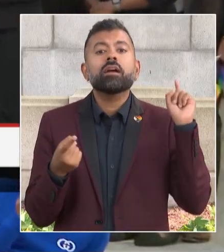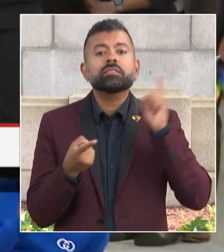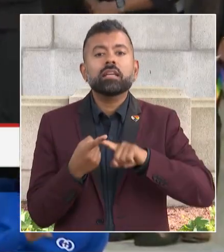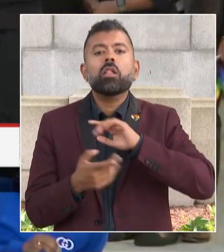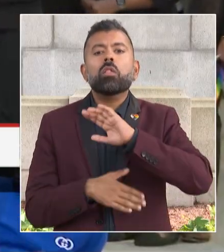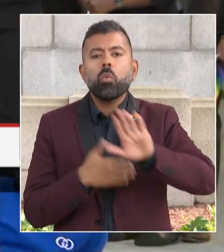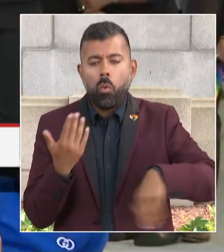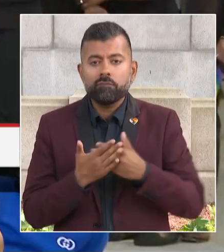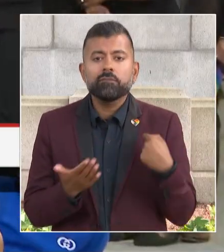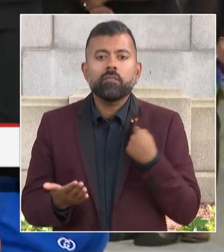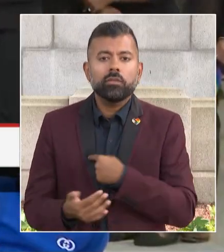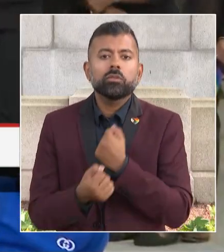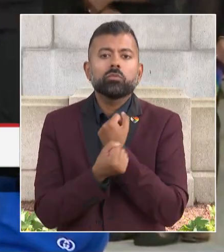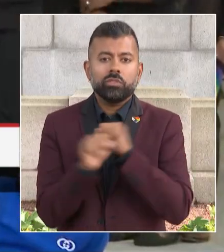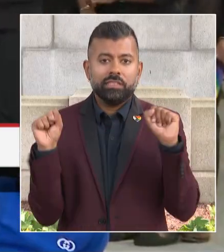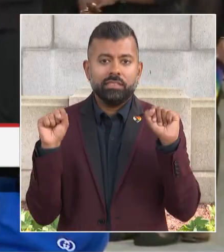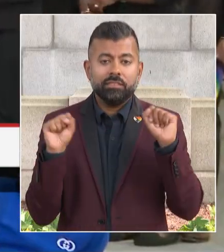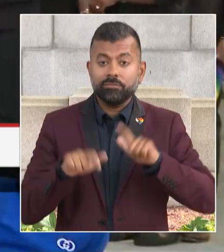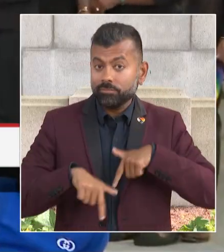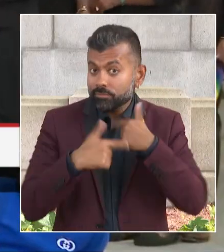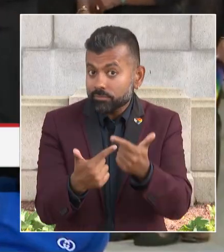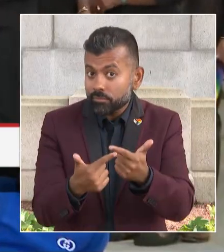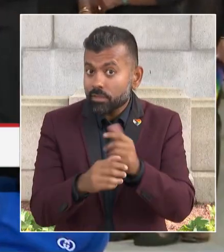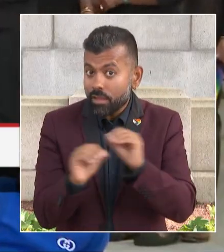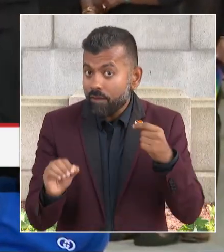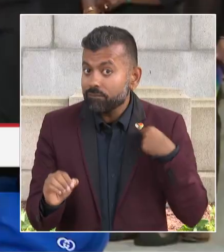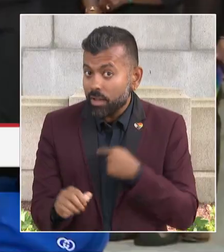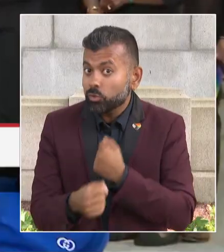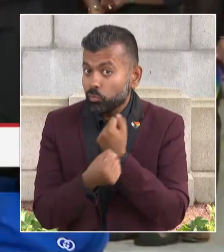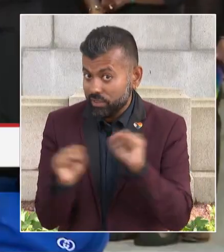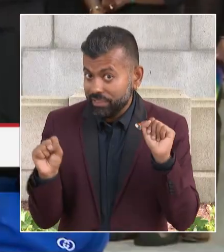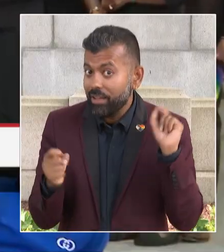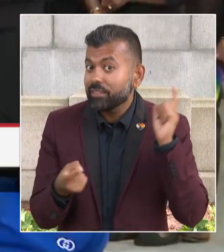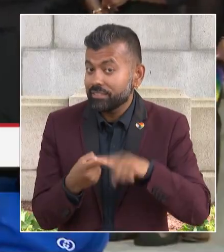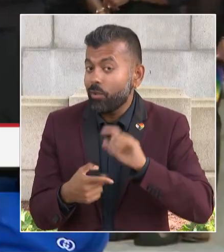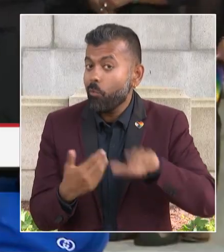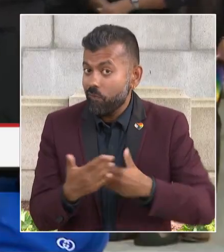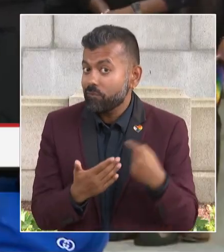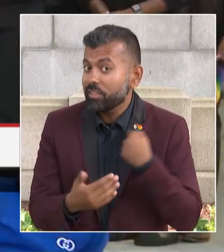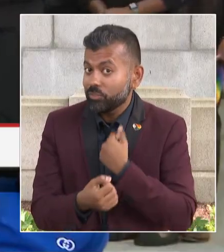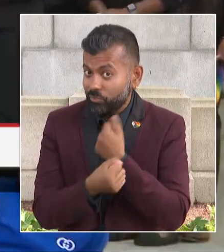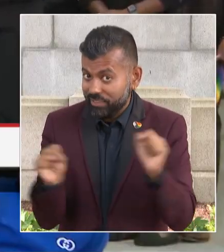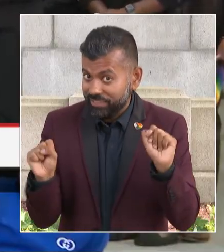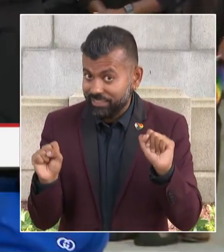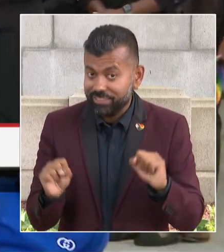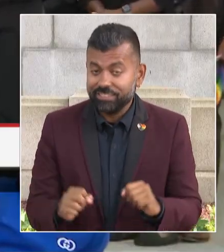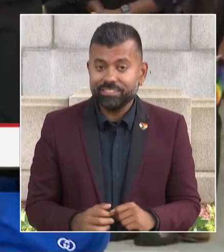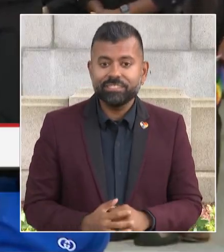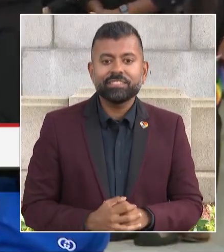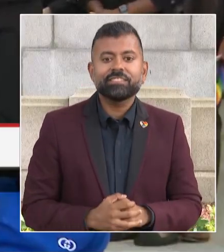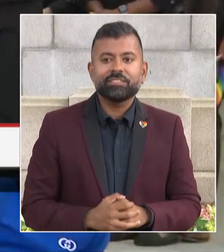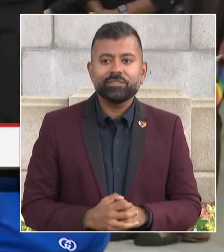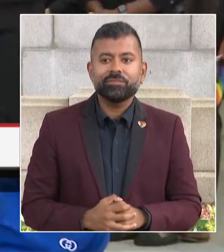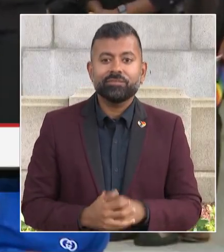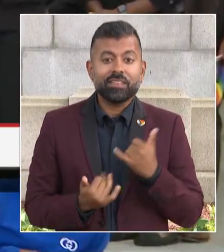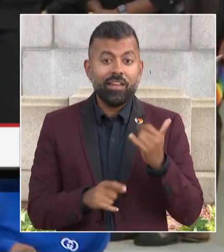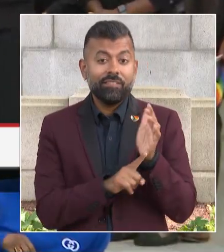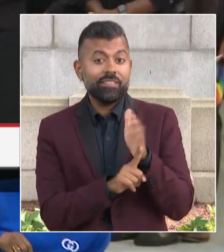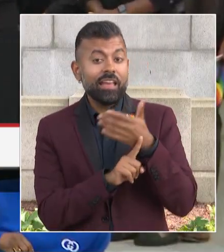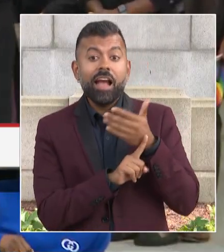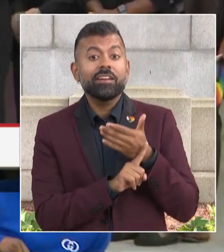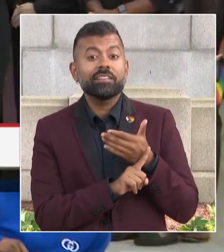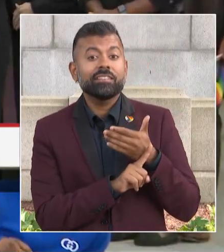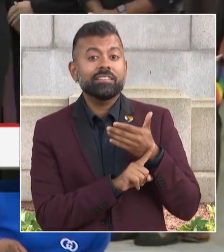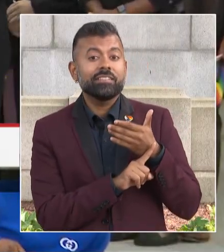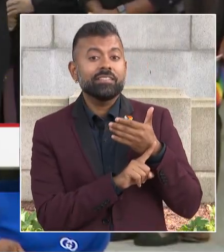us are free. Until we're all free. We are raising this flag today in remembrance of those who are not